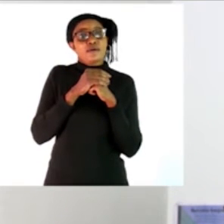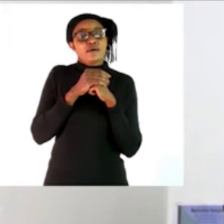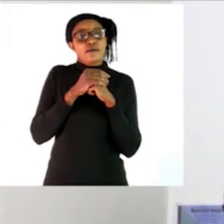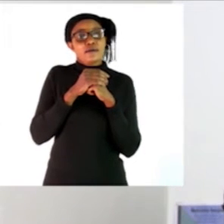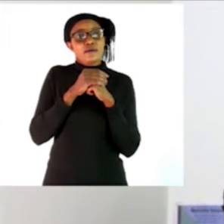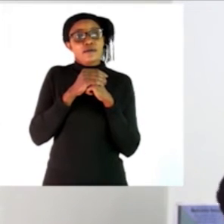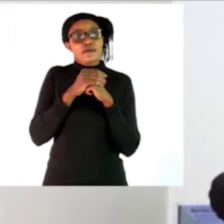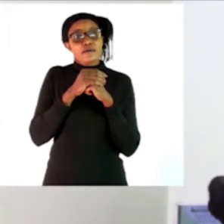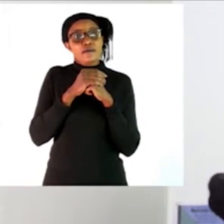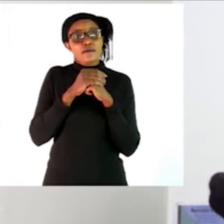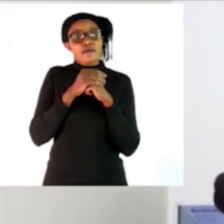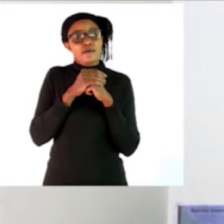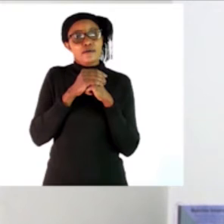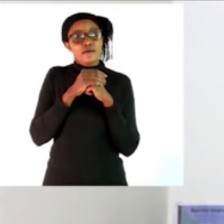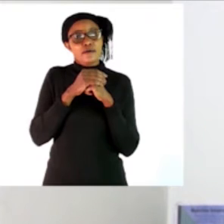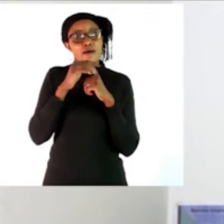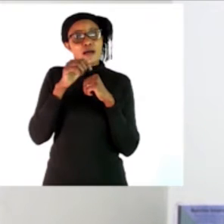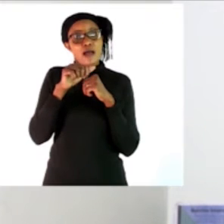Let's look at the next word,